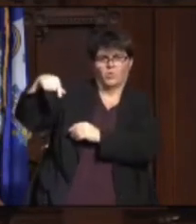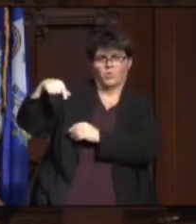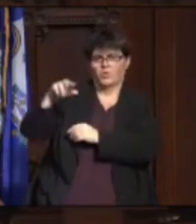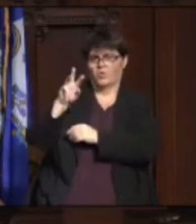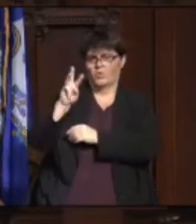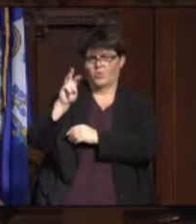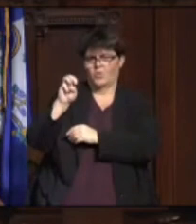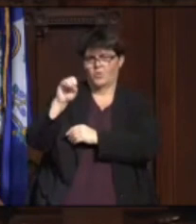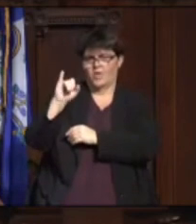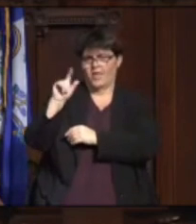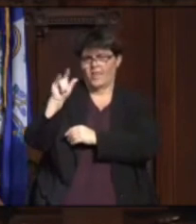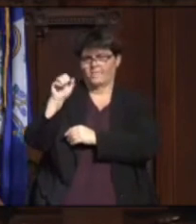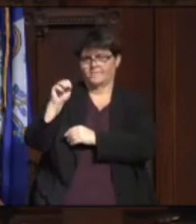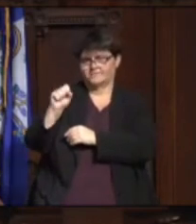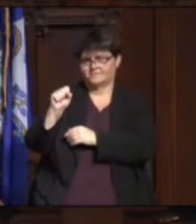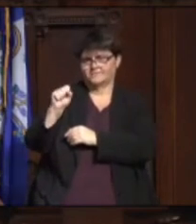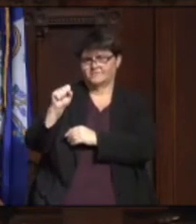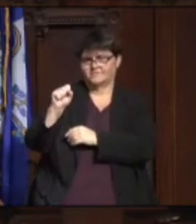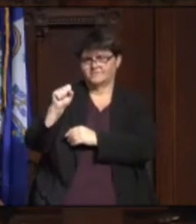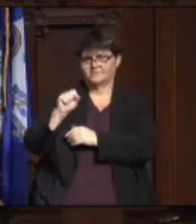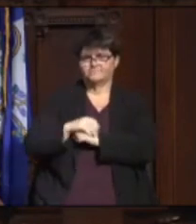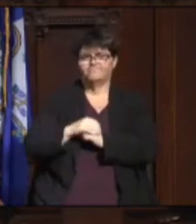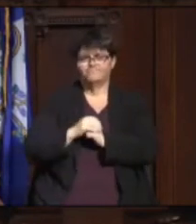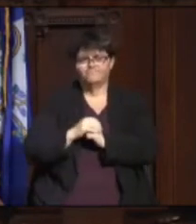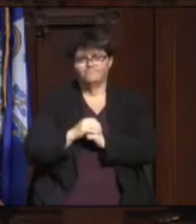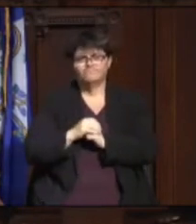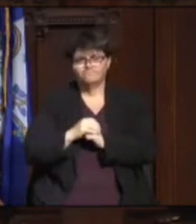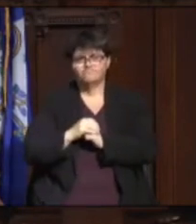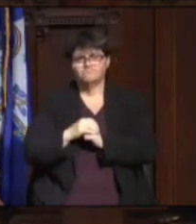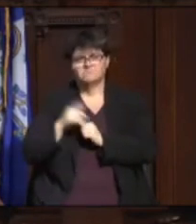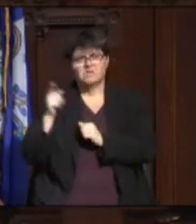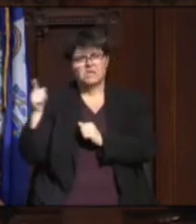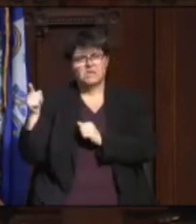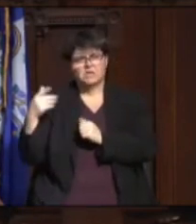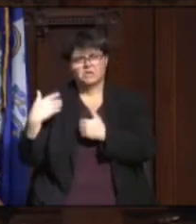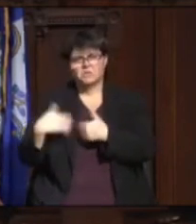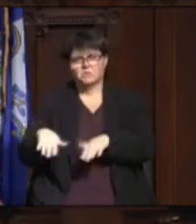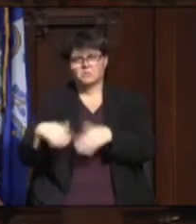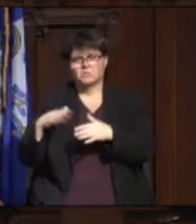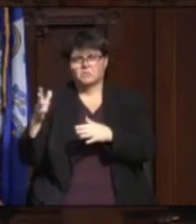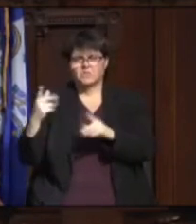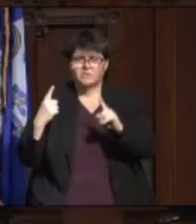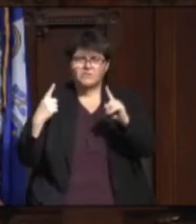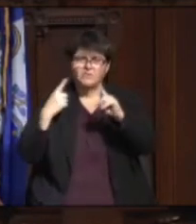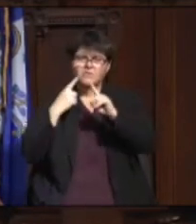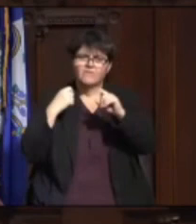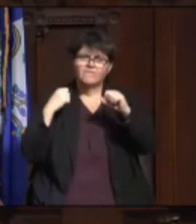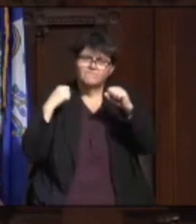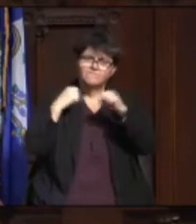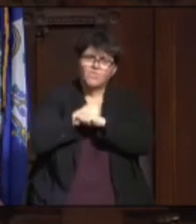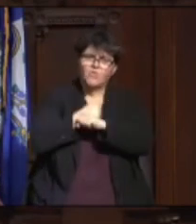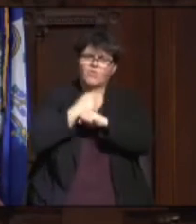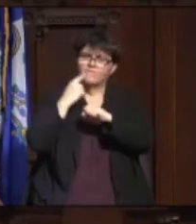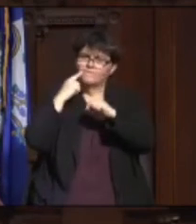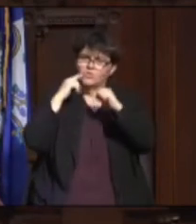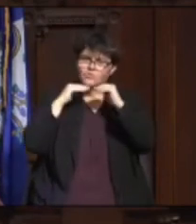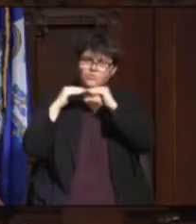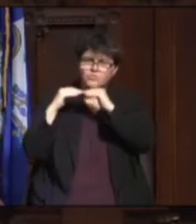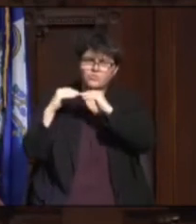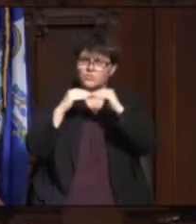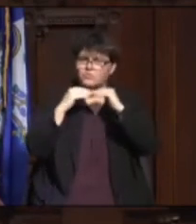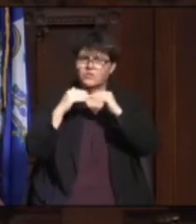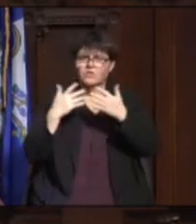Q fought for a more equal and just Connecticut. Let us all dedicate ourselves to that